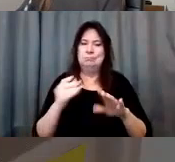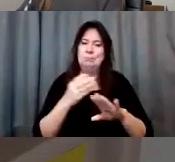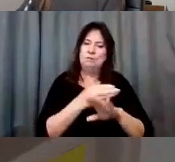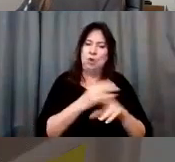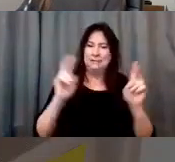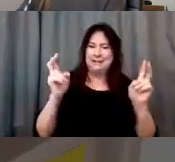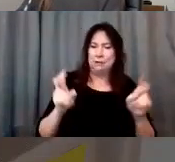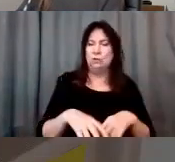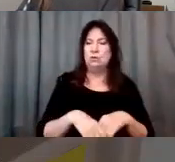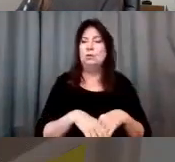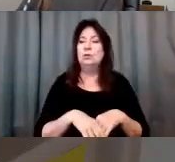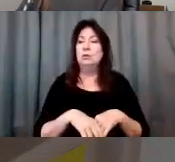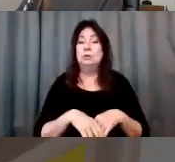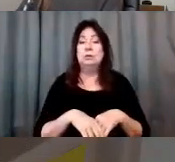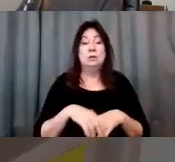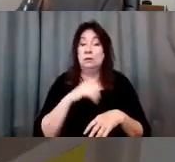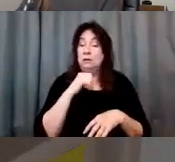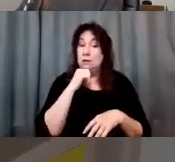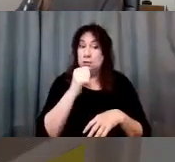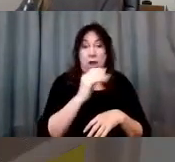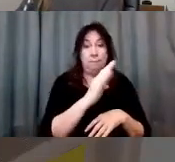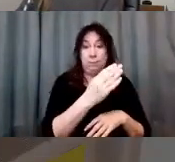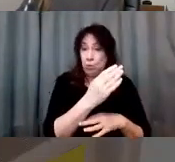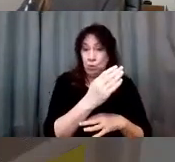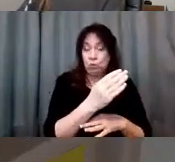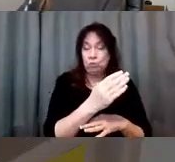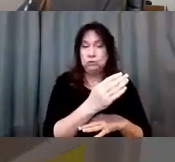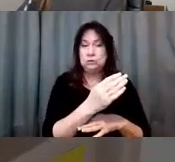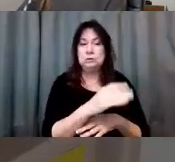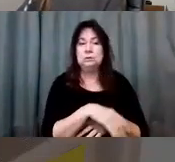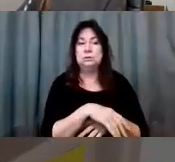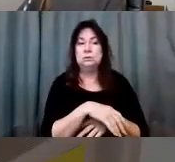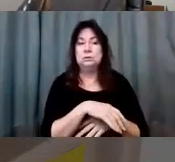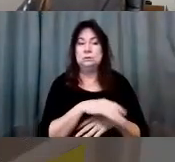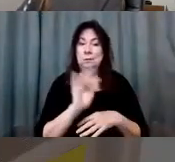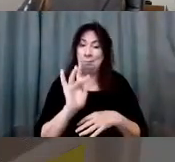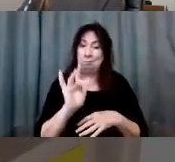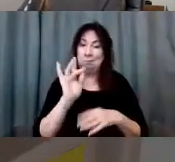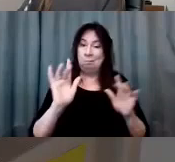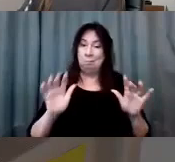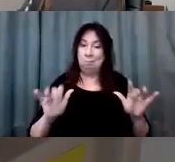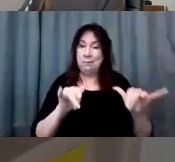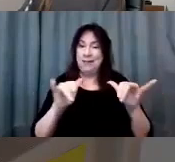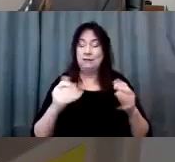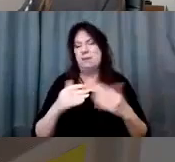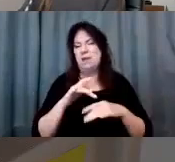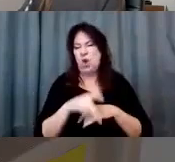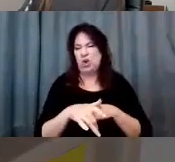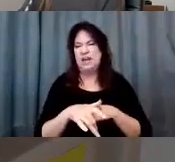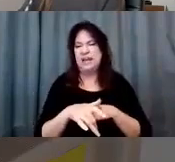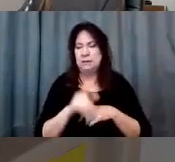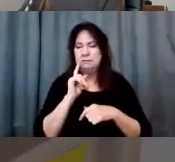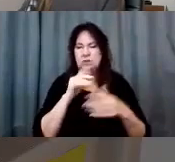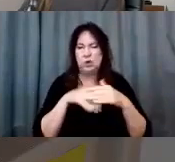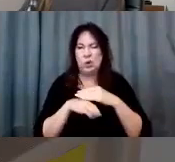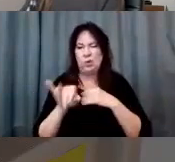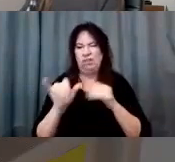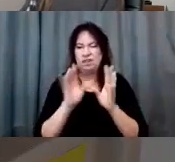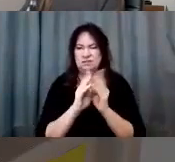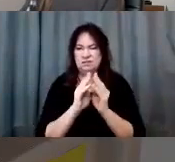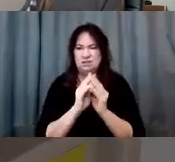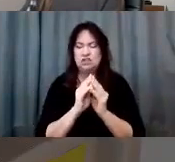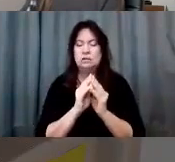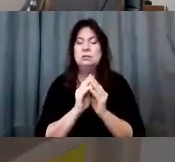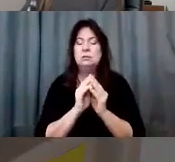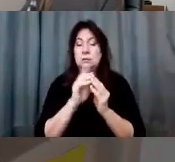it has anything other than a blue play button, it may be too early for you to enter that session, so check